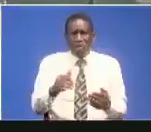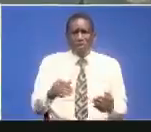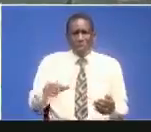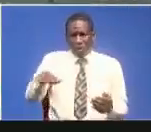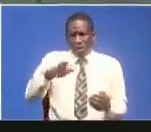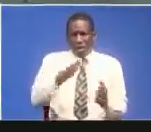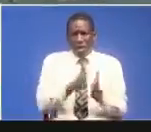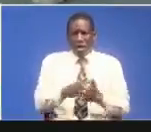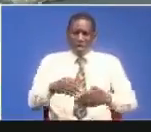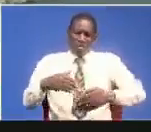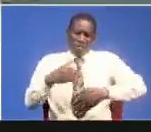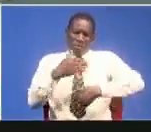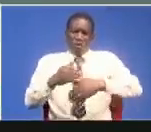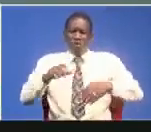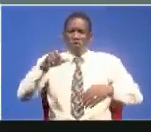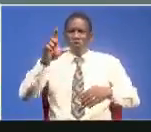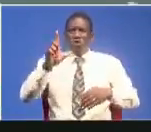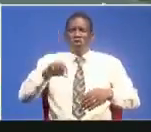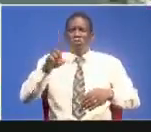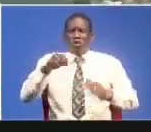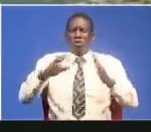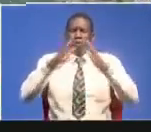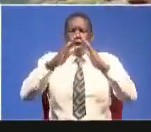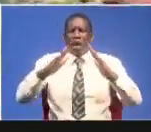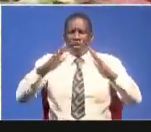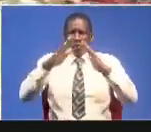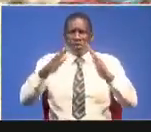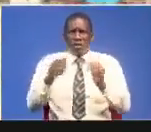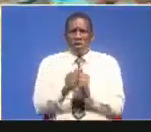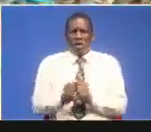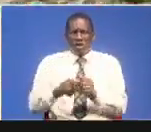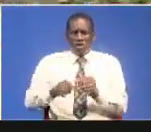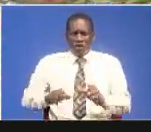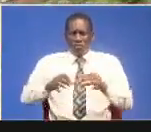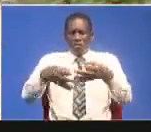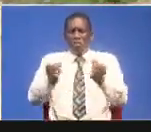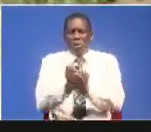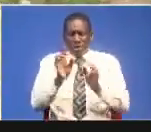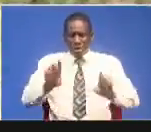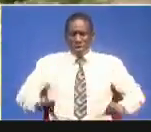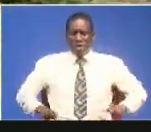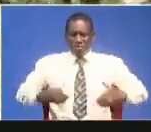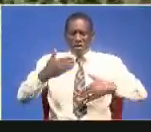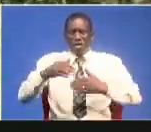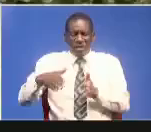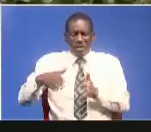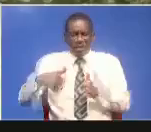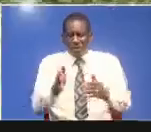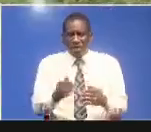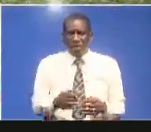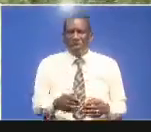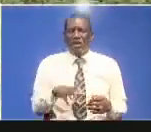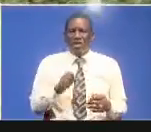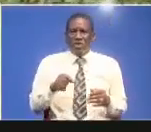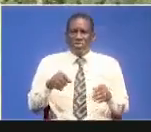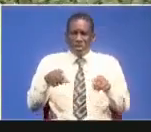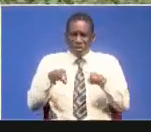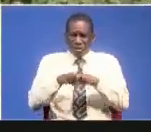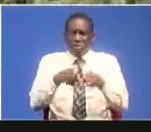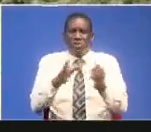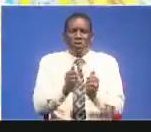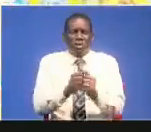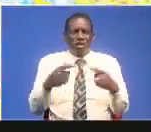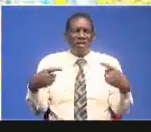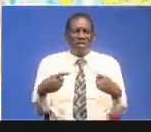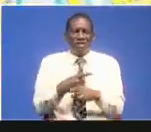basin and the construction of affordable housing for families living along the riverbanks. In another case of the script being the same with